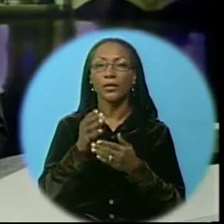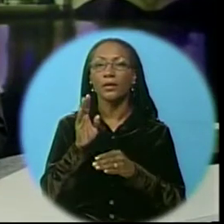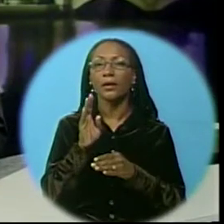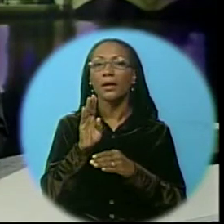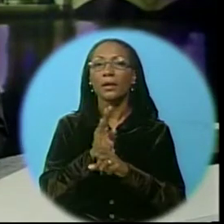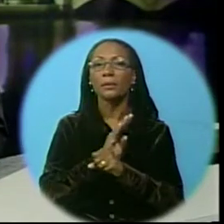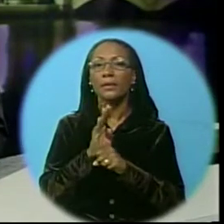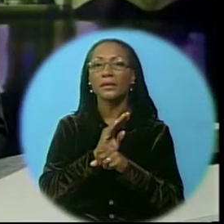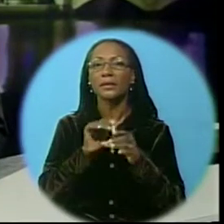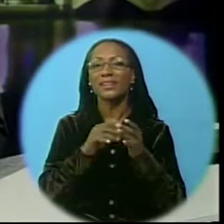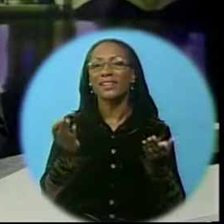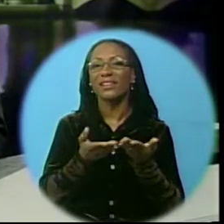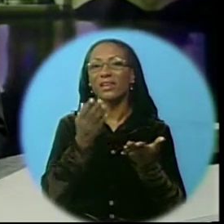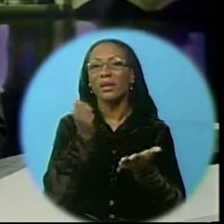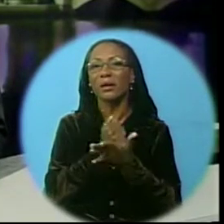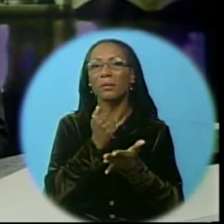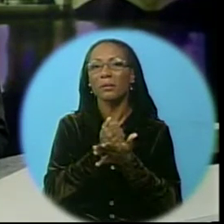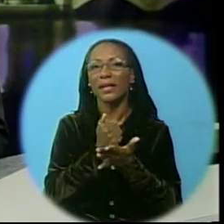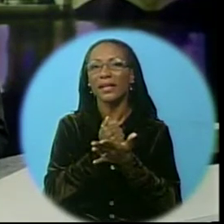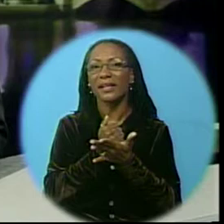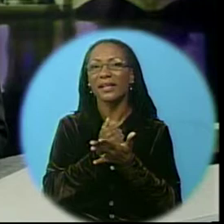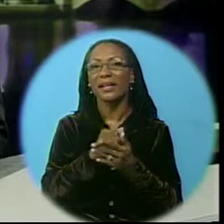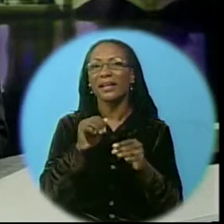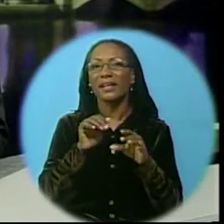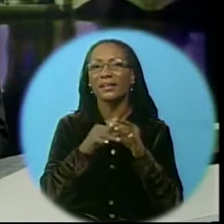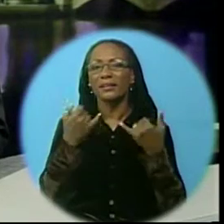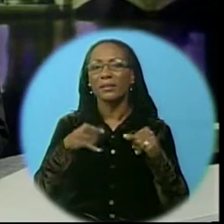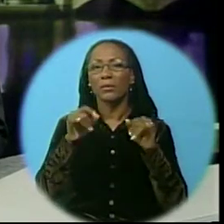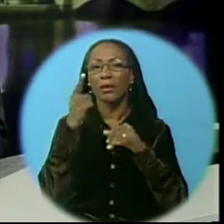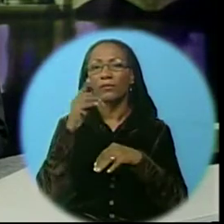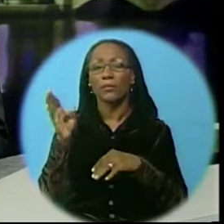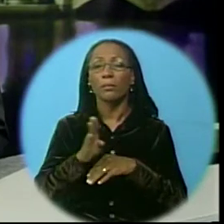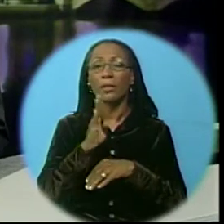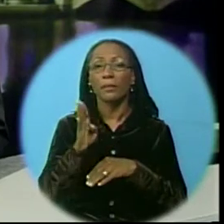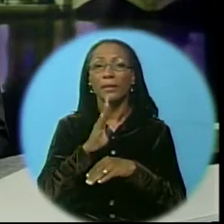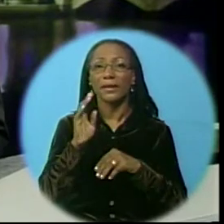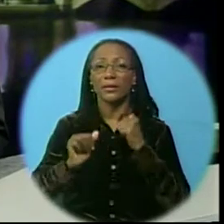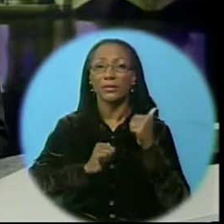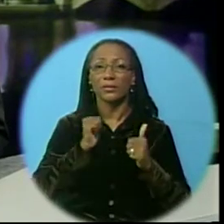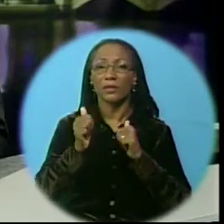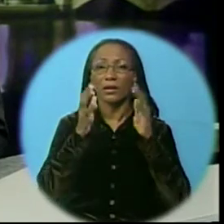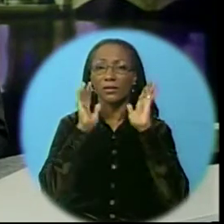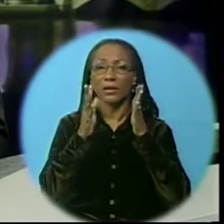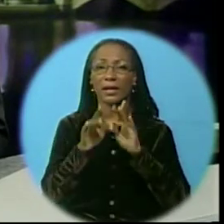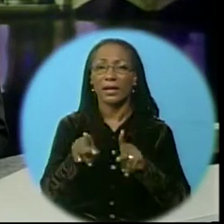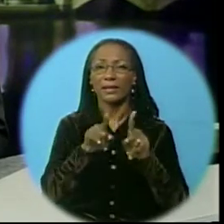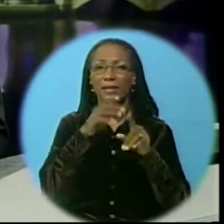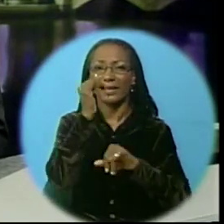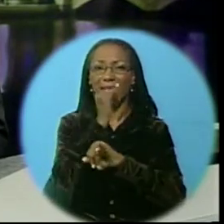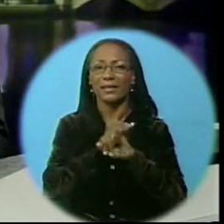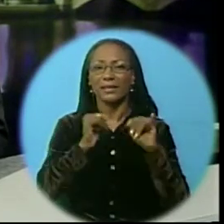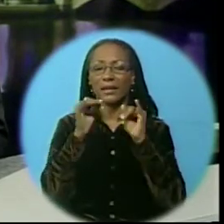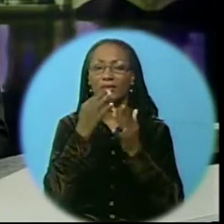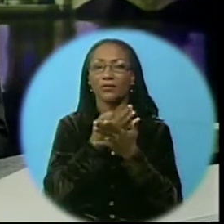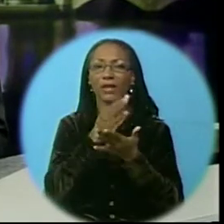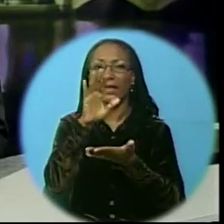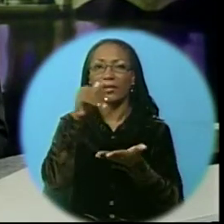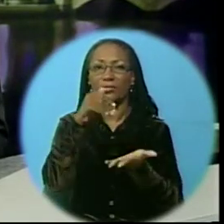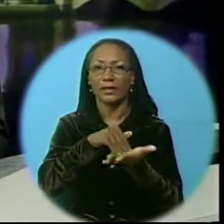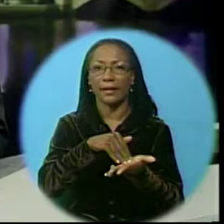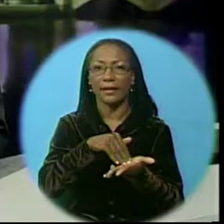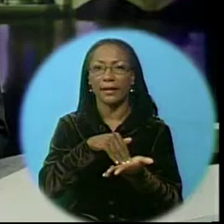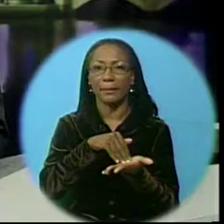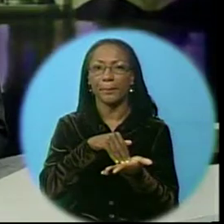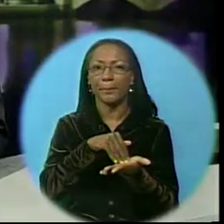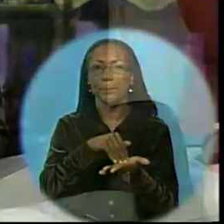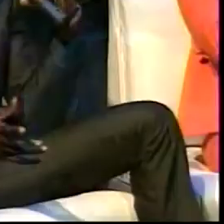Efficiency in the local banking sector is critical to Barbados's performance and attractiveness as an international financial center. This is the